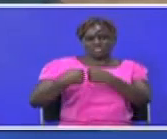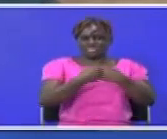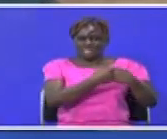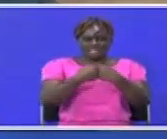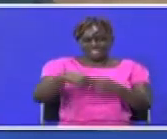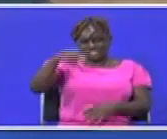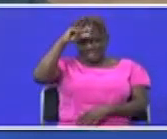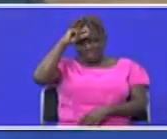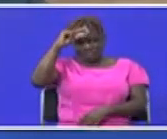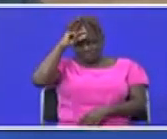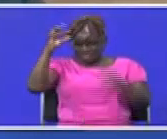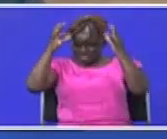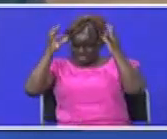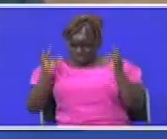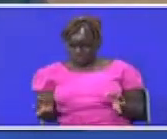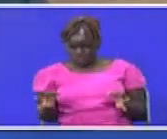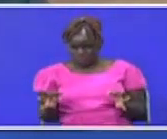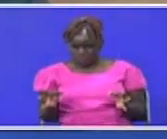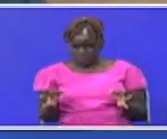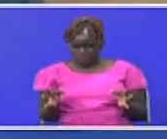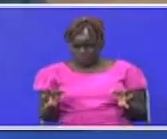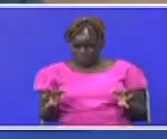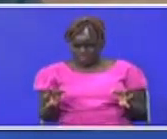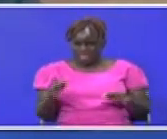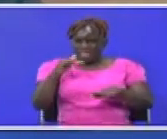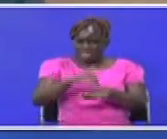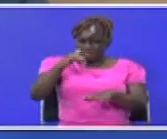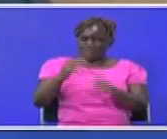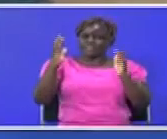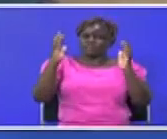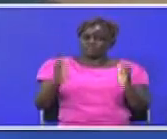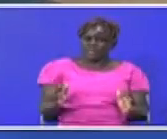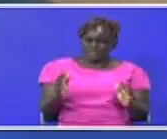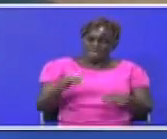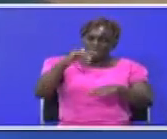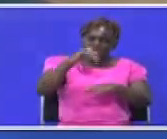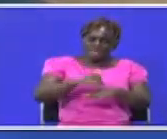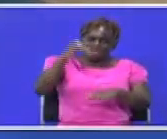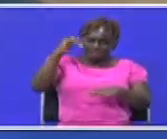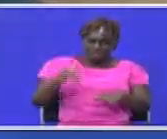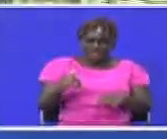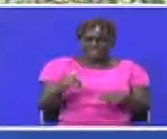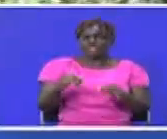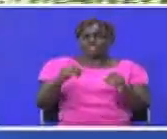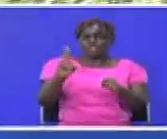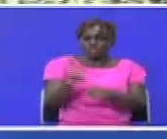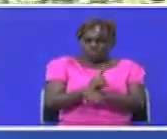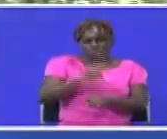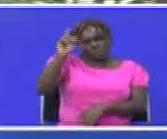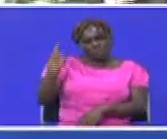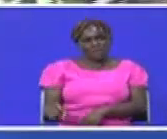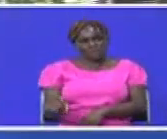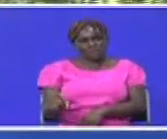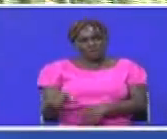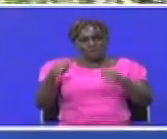the government decision. The consequences are grave. The consequences are going to be applied.